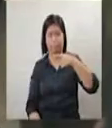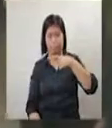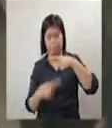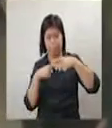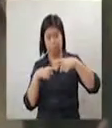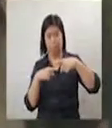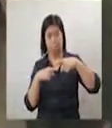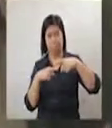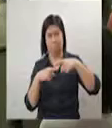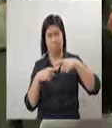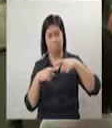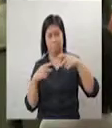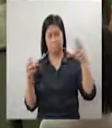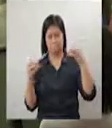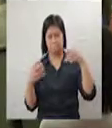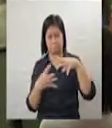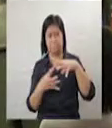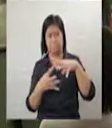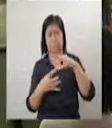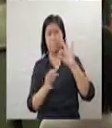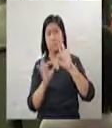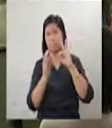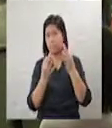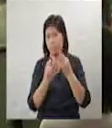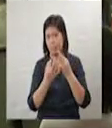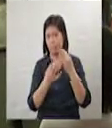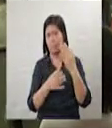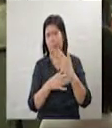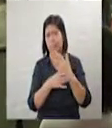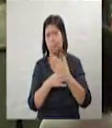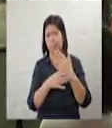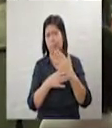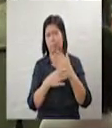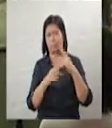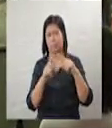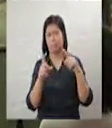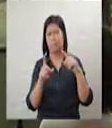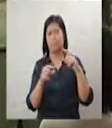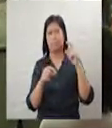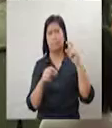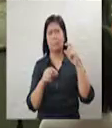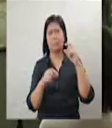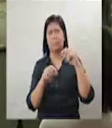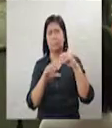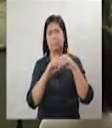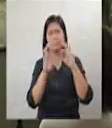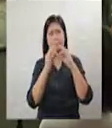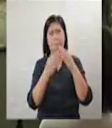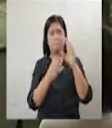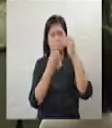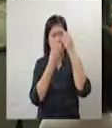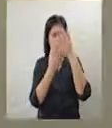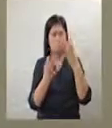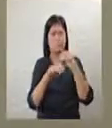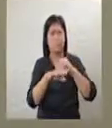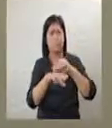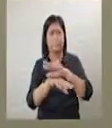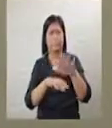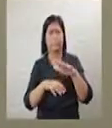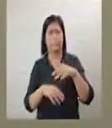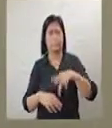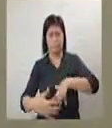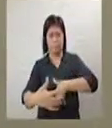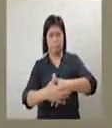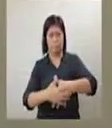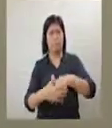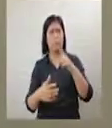mothers especially, should be informed on the effects of pregnancy, what it will cost the family.